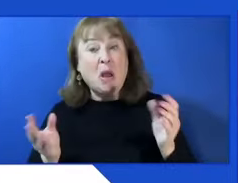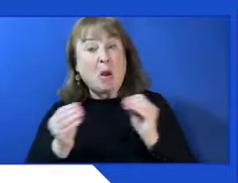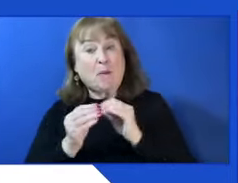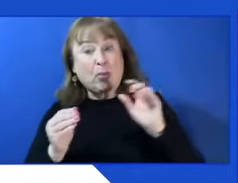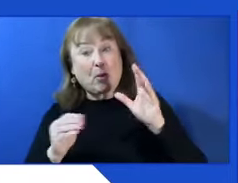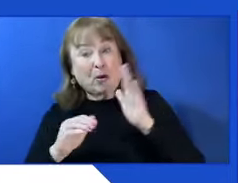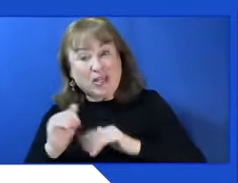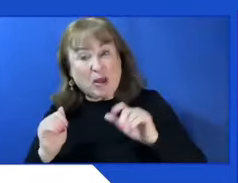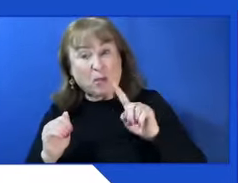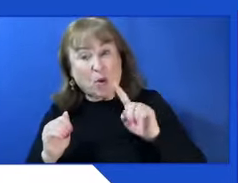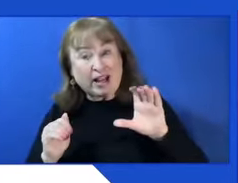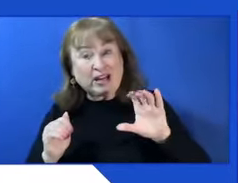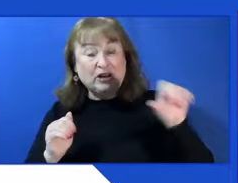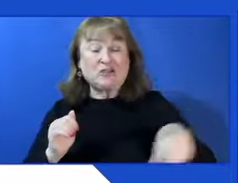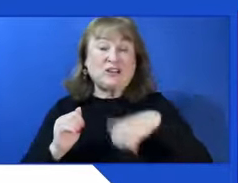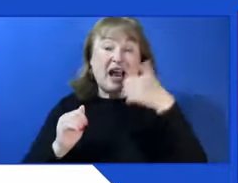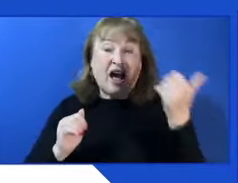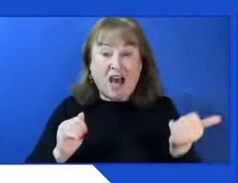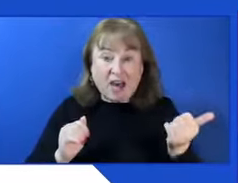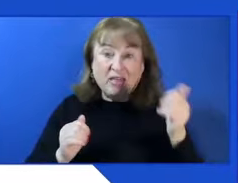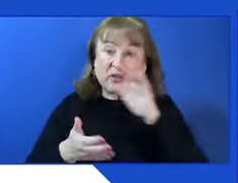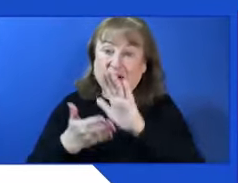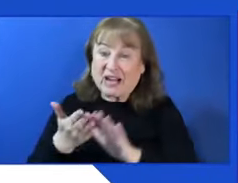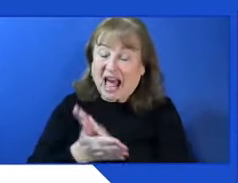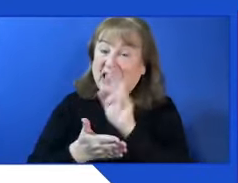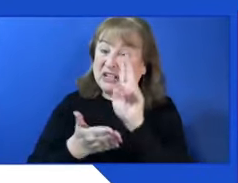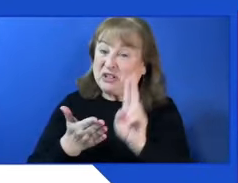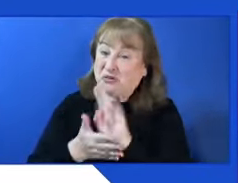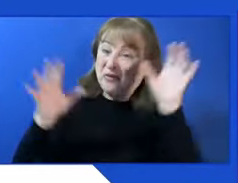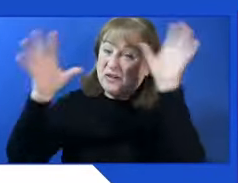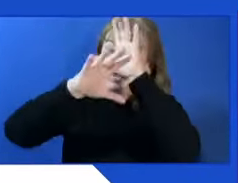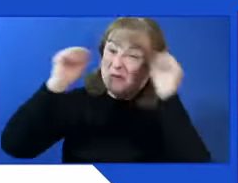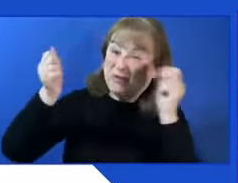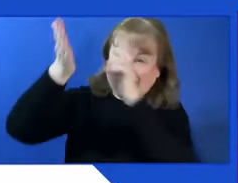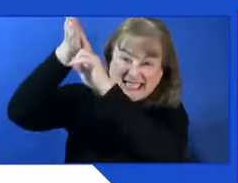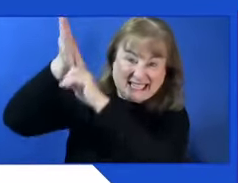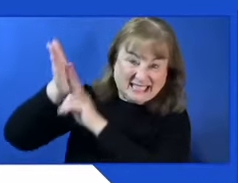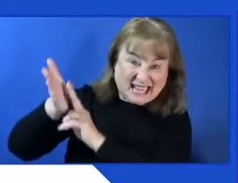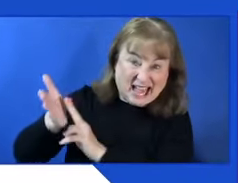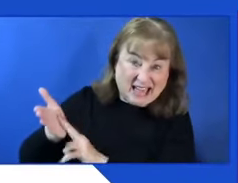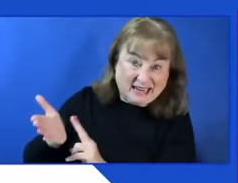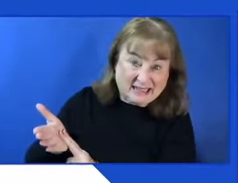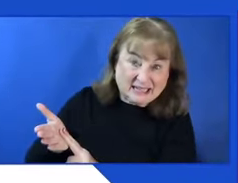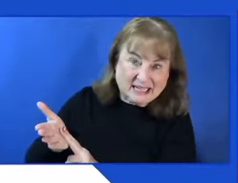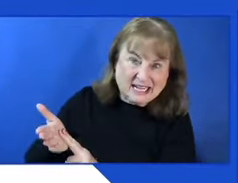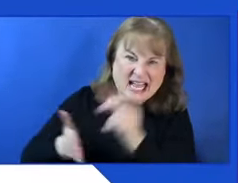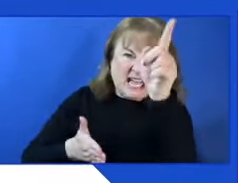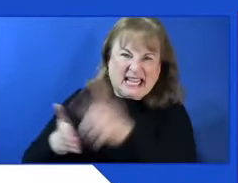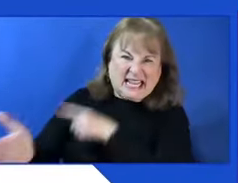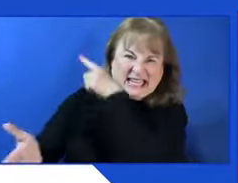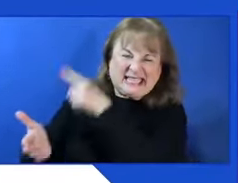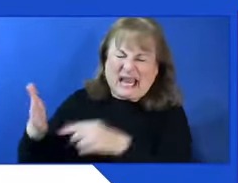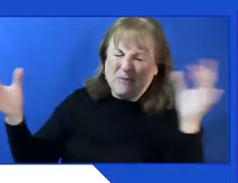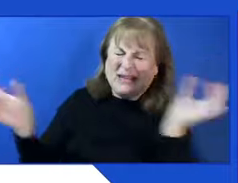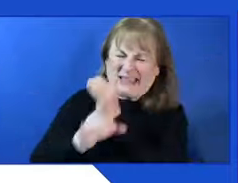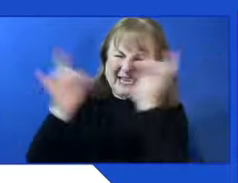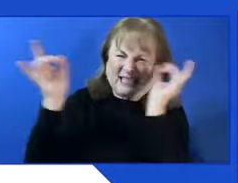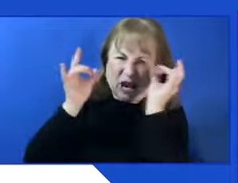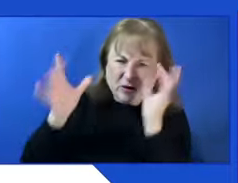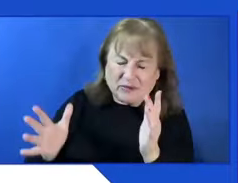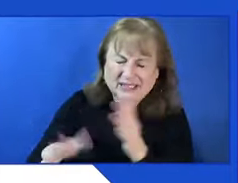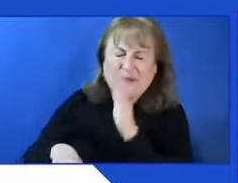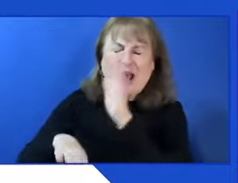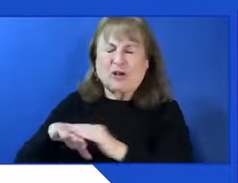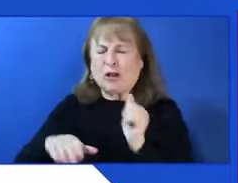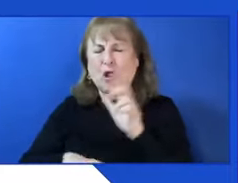and university presidents and chancellors signed, condemning the terrorism and calling upon all to